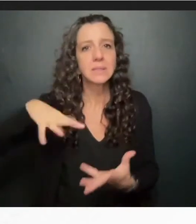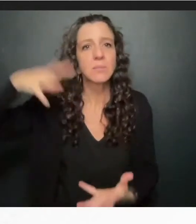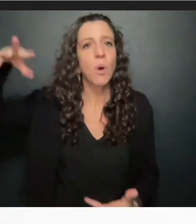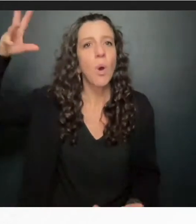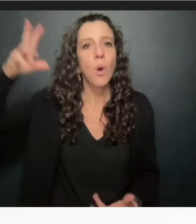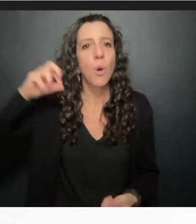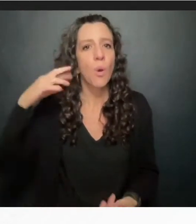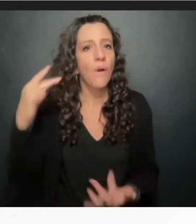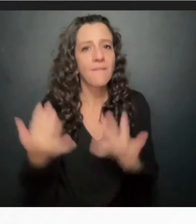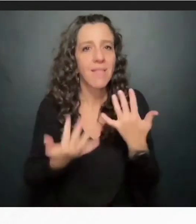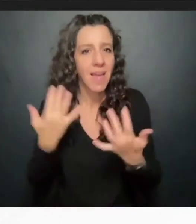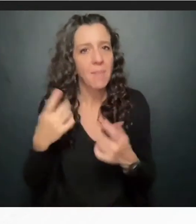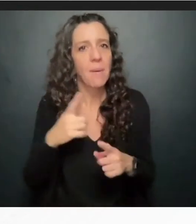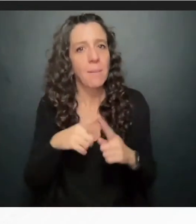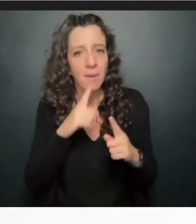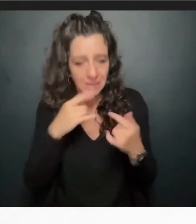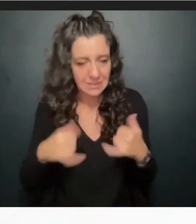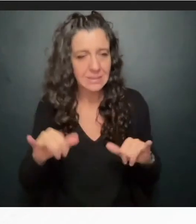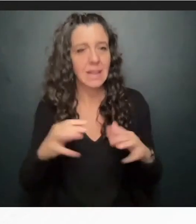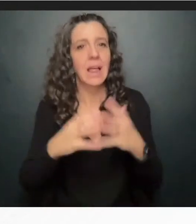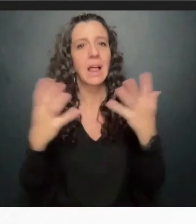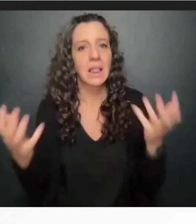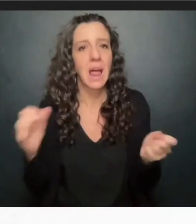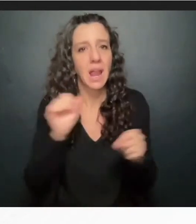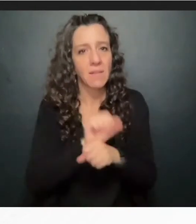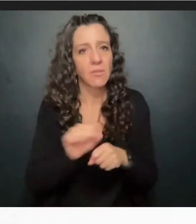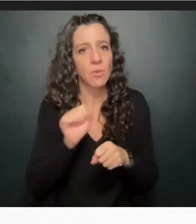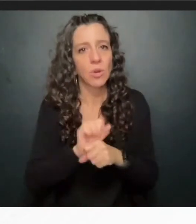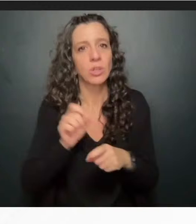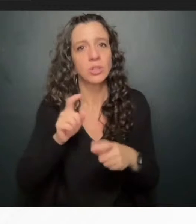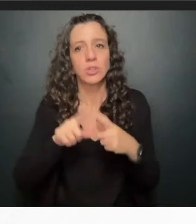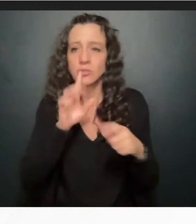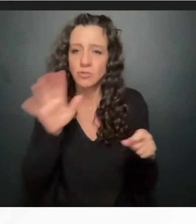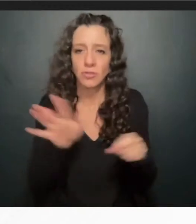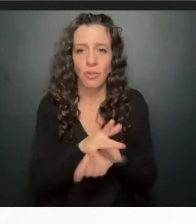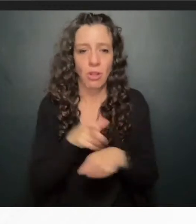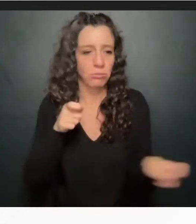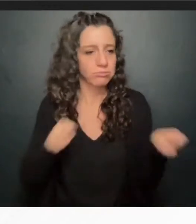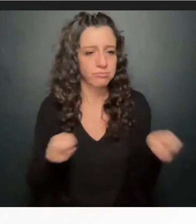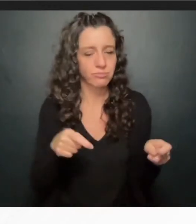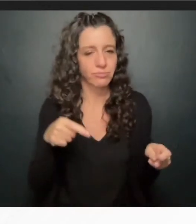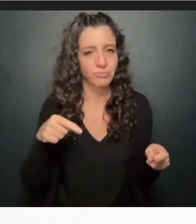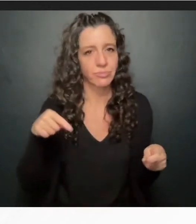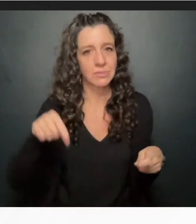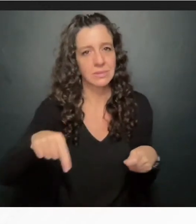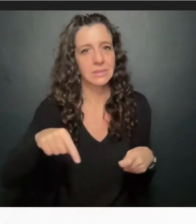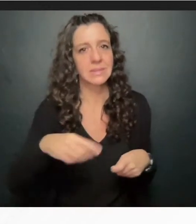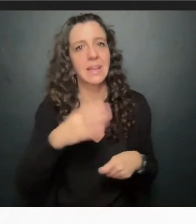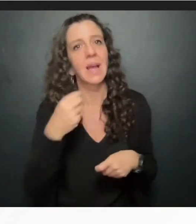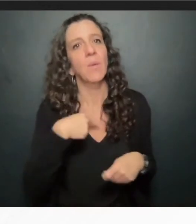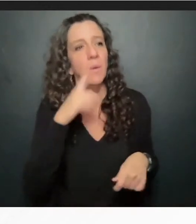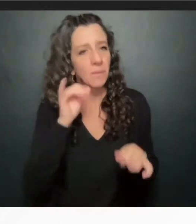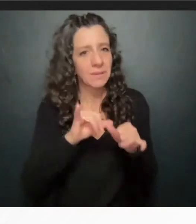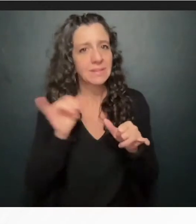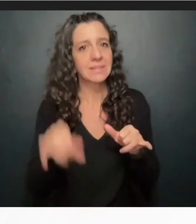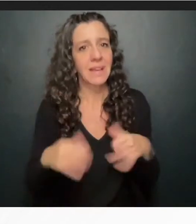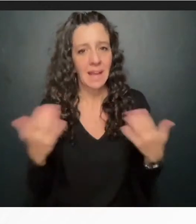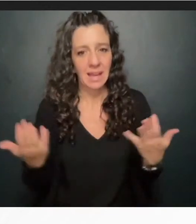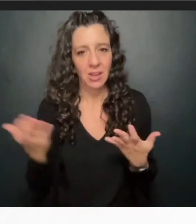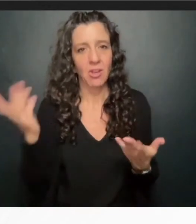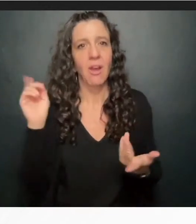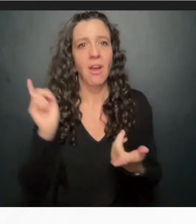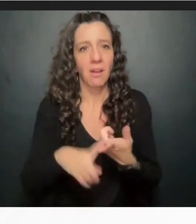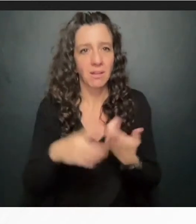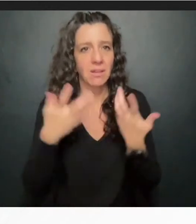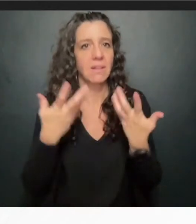currently, but there still is a lot of work to bring full containment to this incident. And we will stay here until we can get the containment